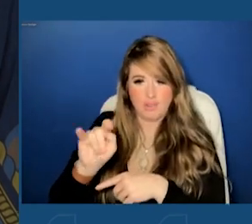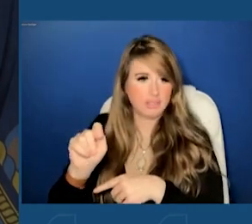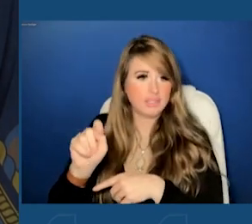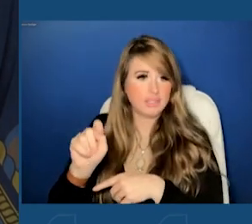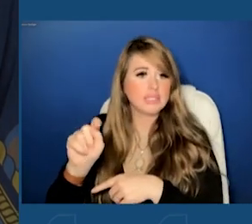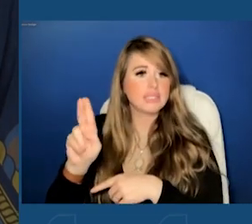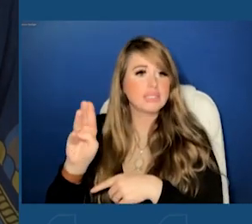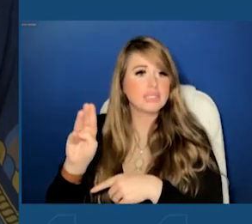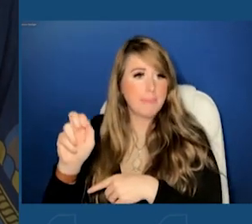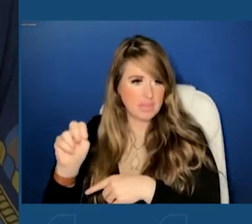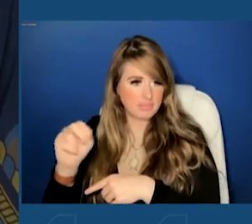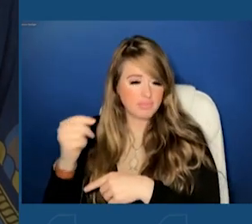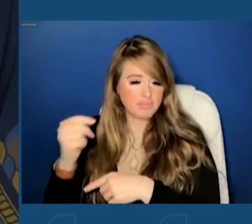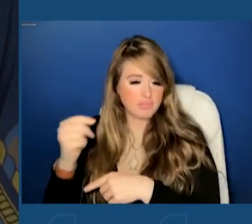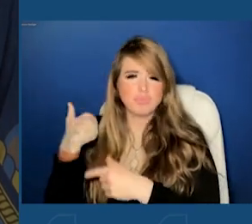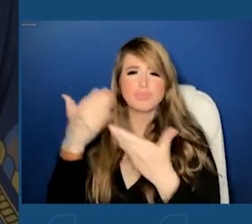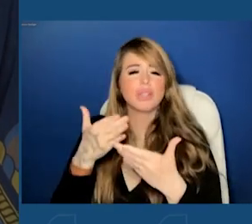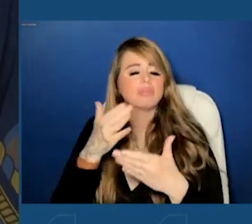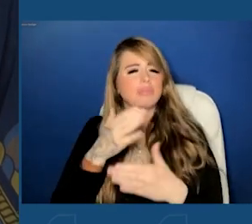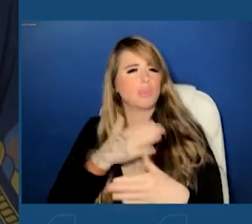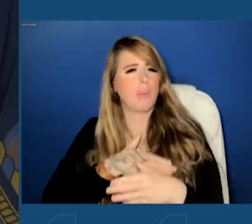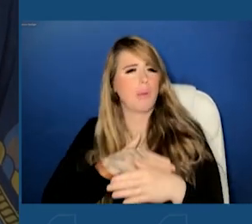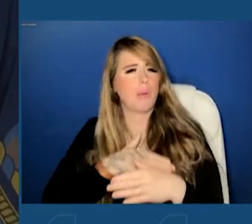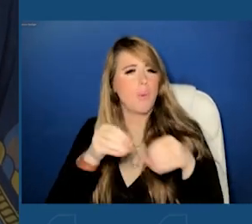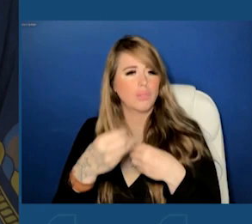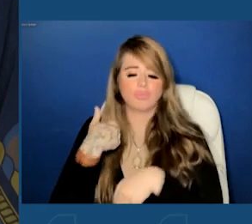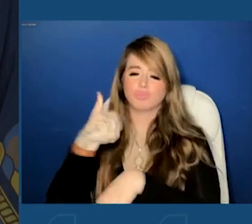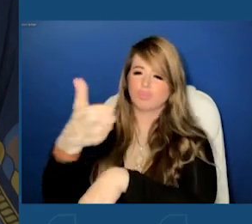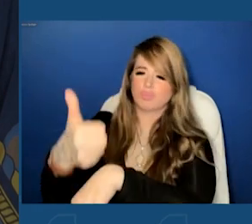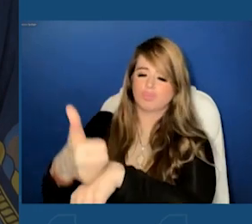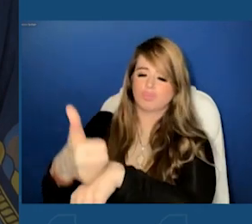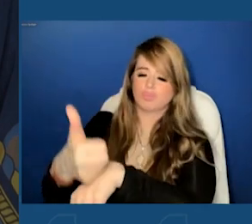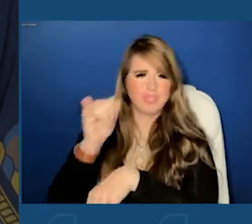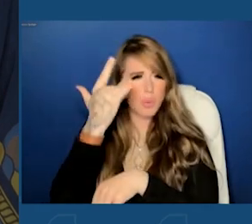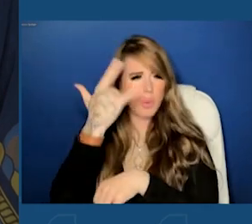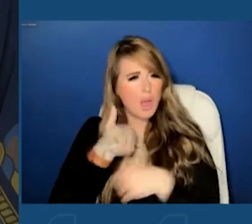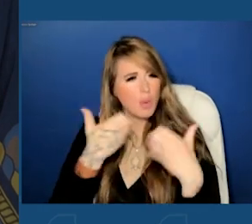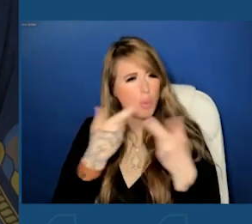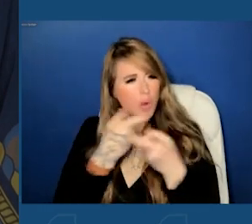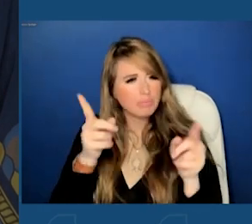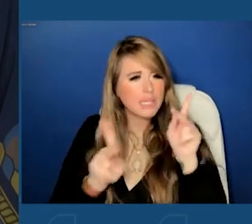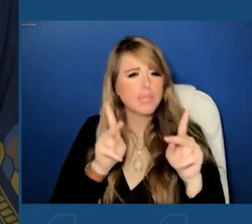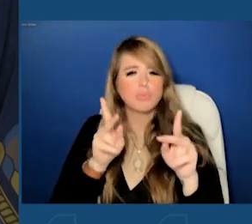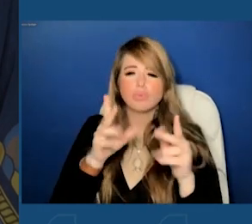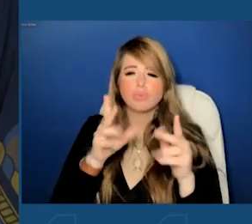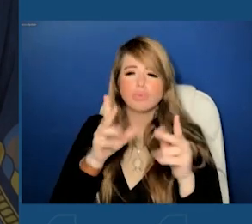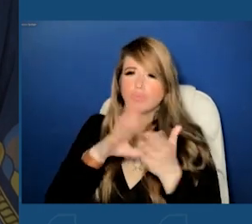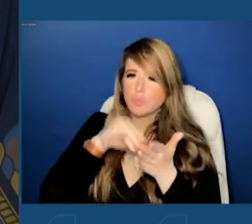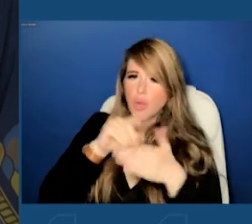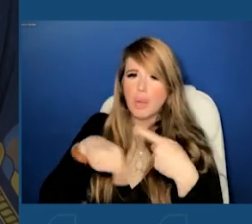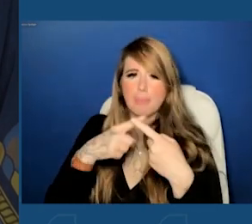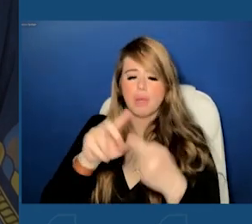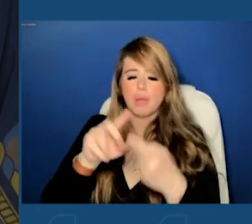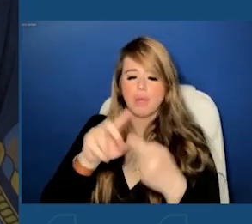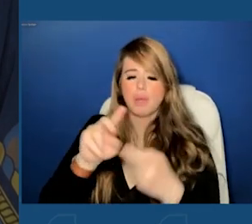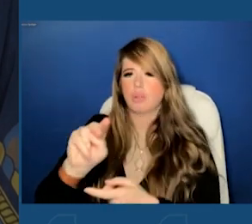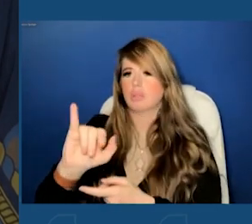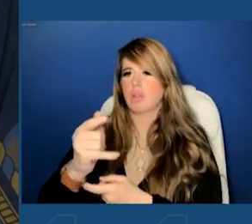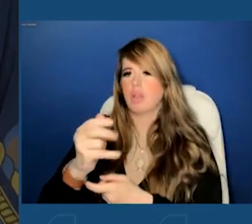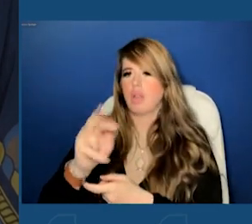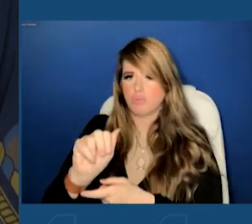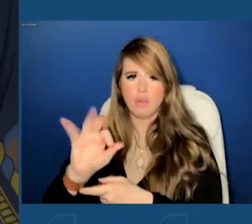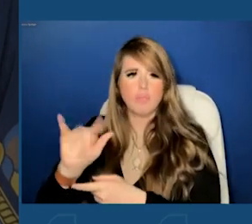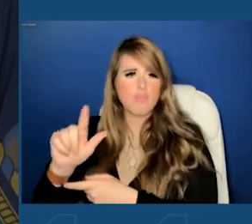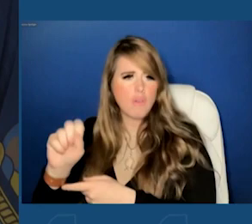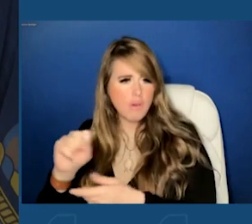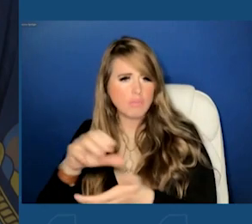Niagara Falls had, the untold story that needs to be revealed. So we'll have this historic stop on the Underground Railroad.